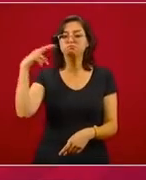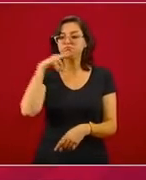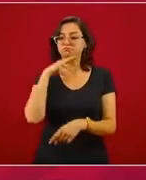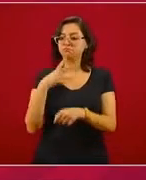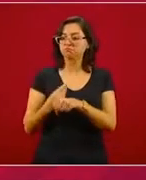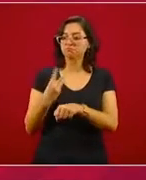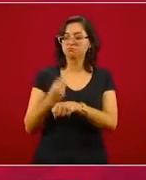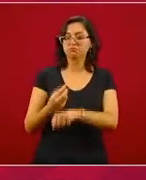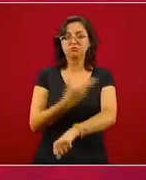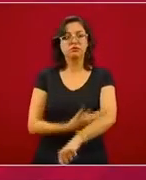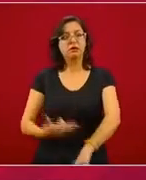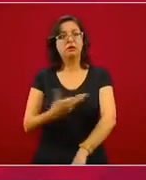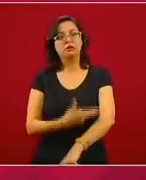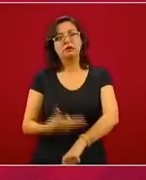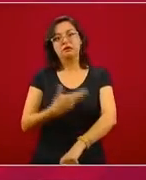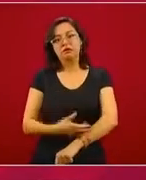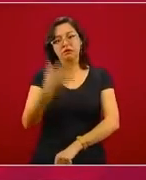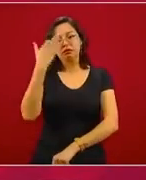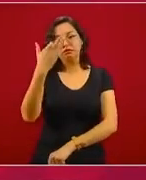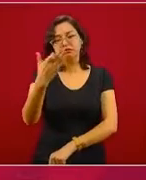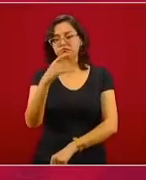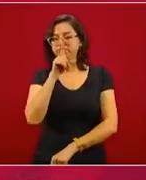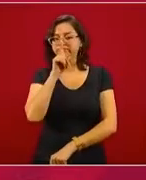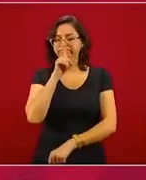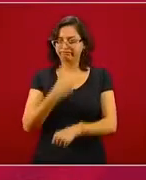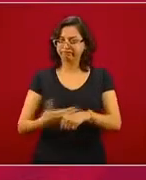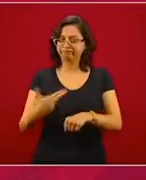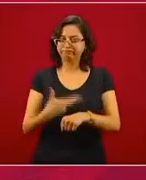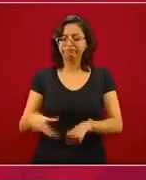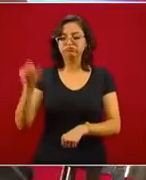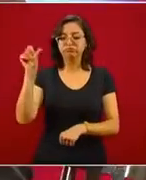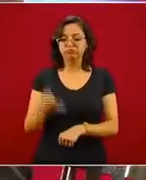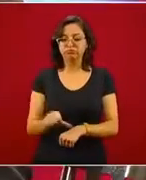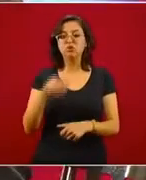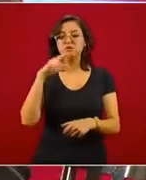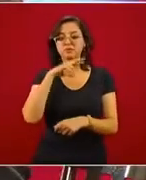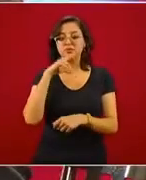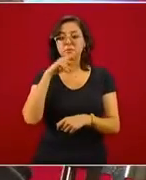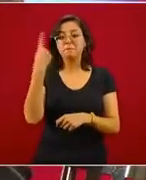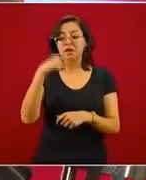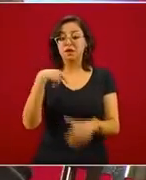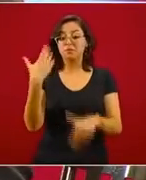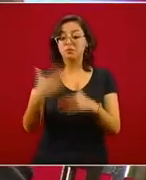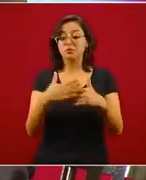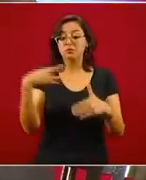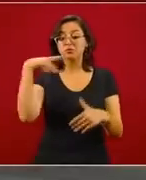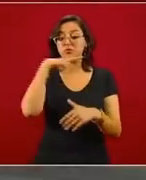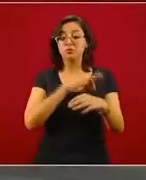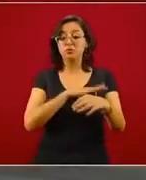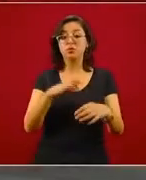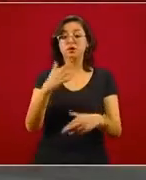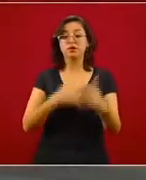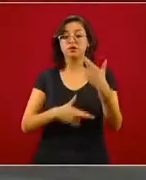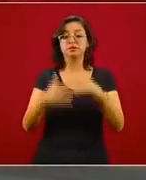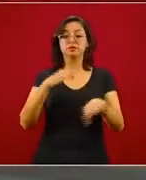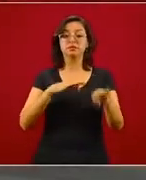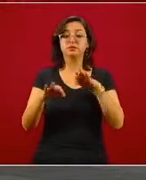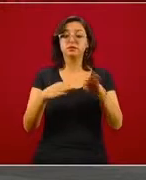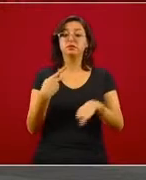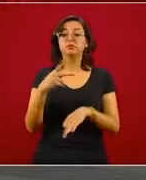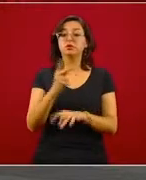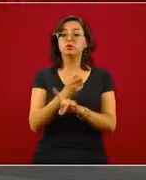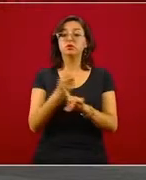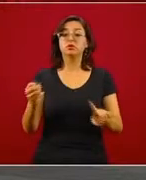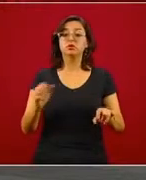without bureaucracy and with everyone aiming to achieve and put these back into place and get this done